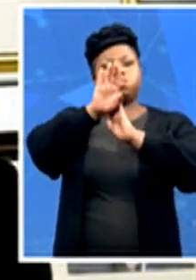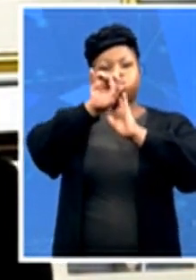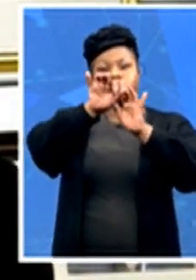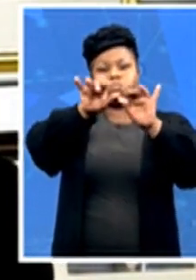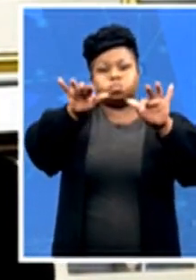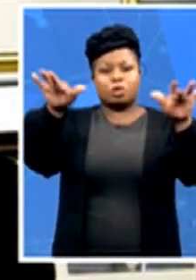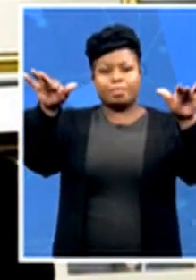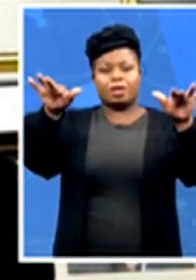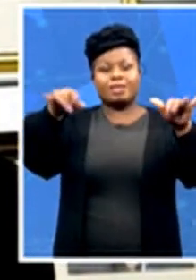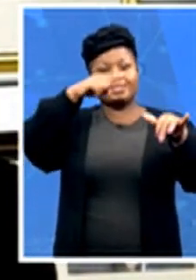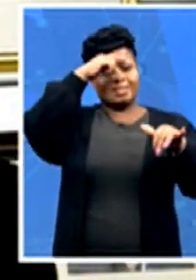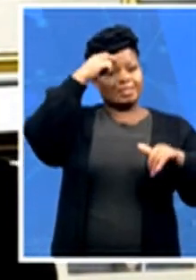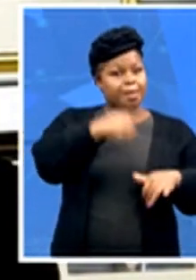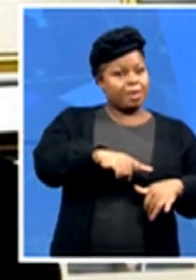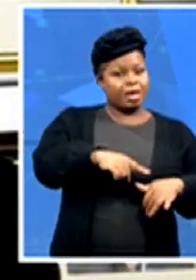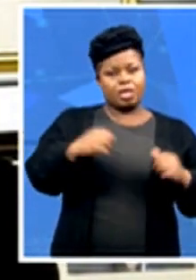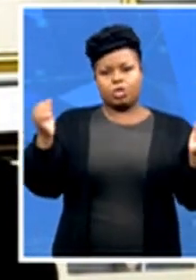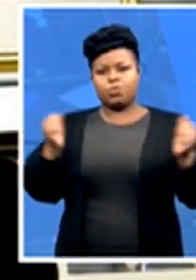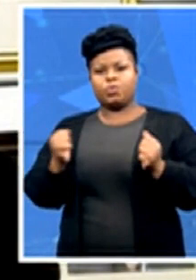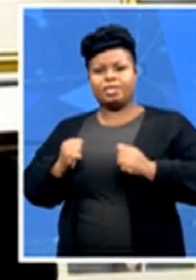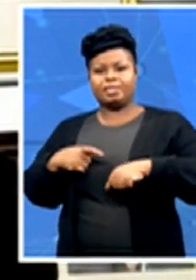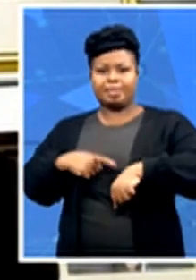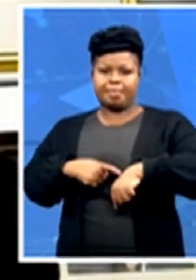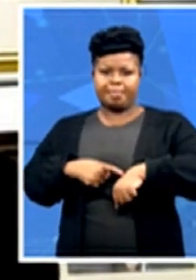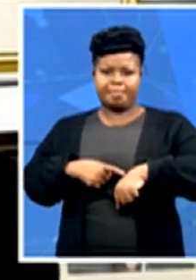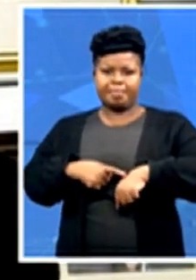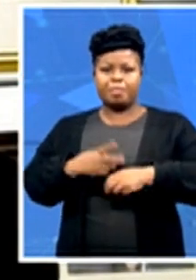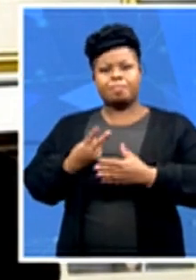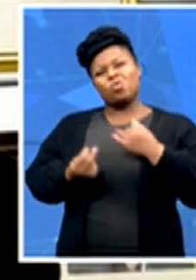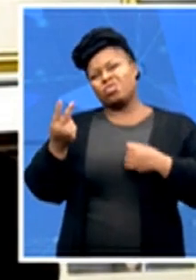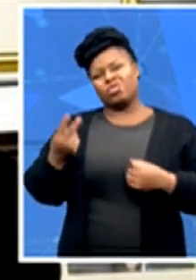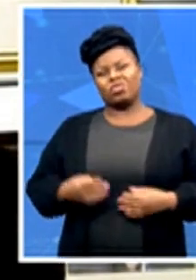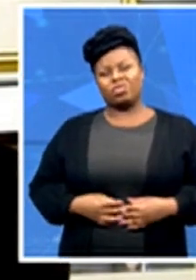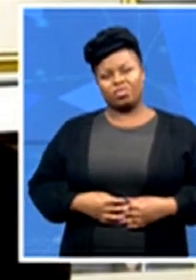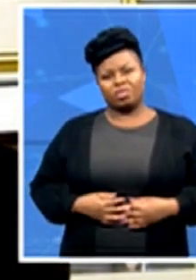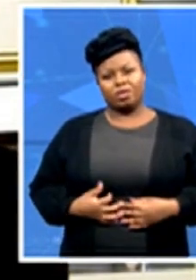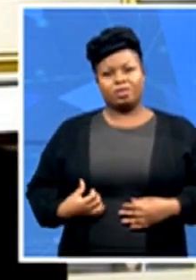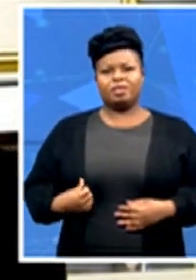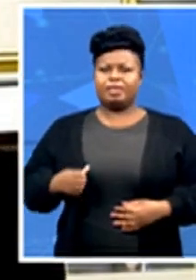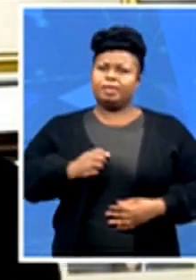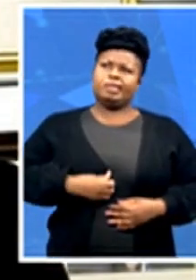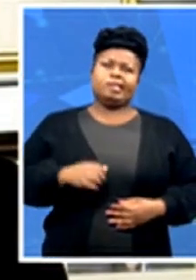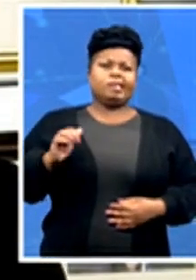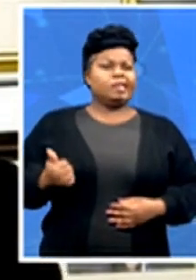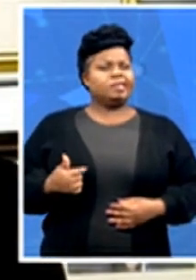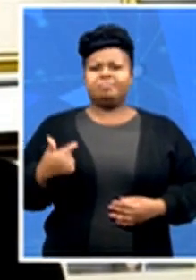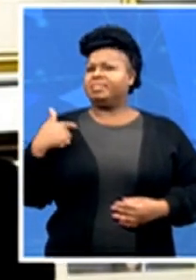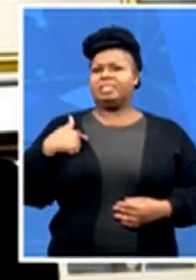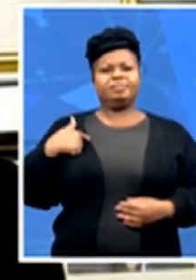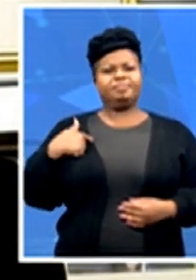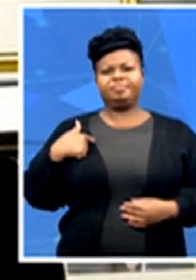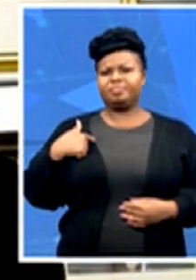and in the winter. And because of that, I'm less optimistic that it would be a